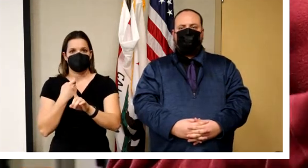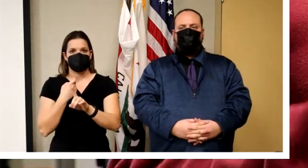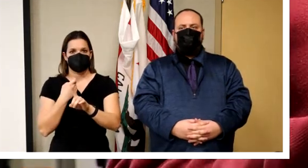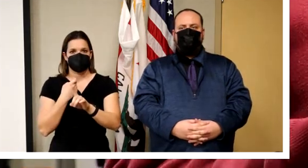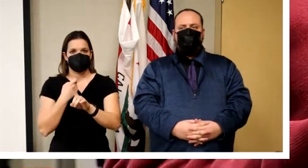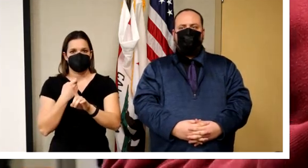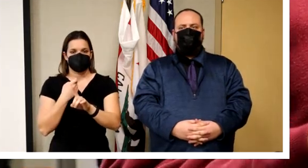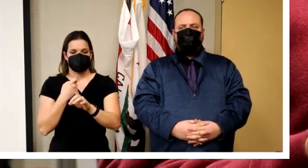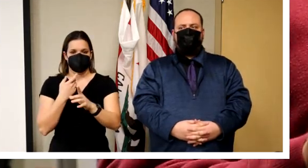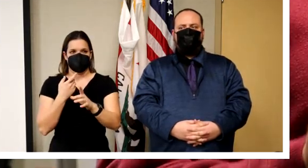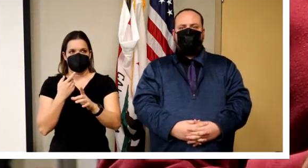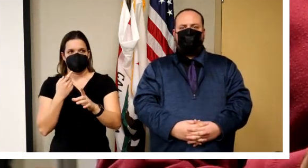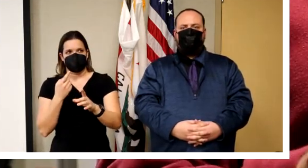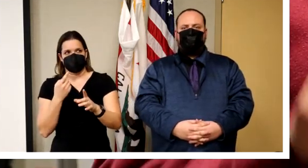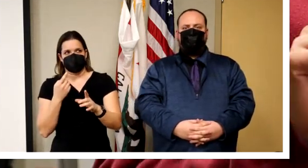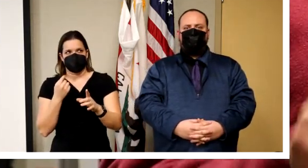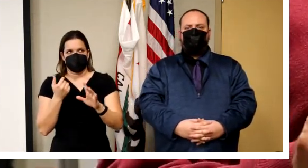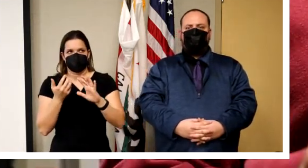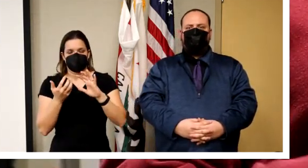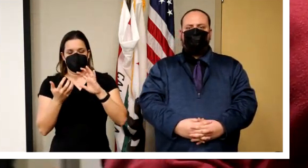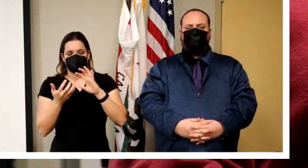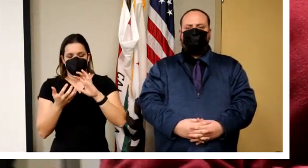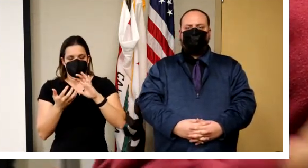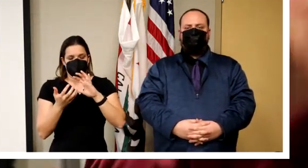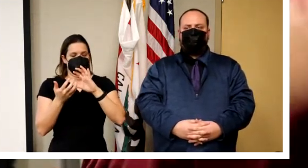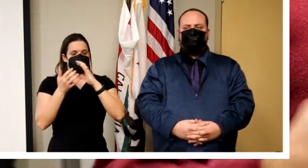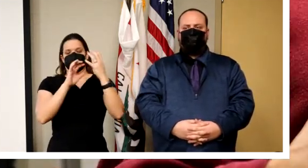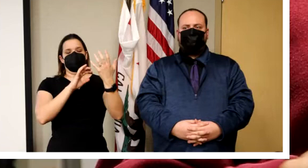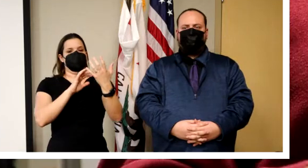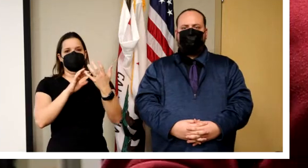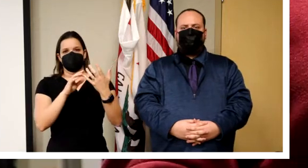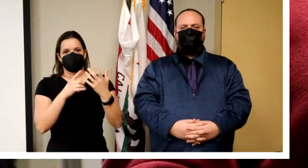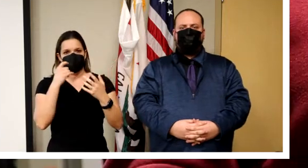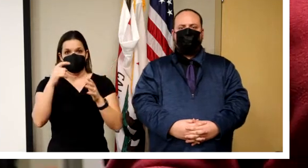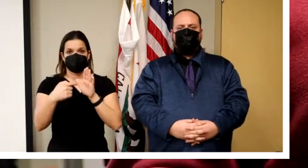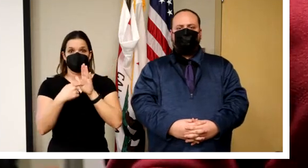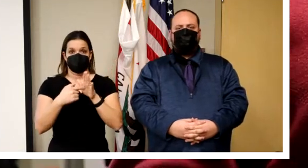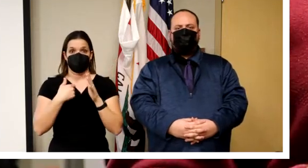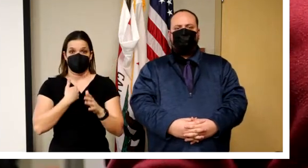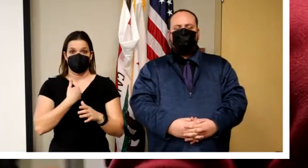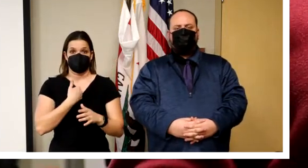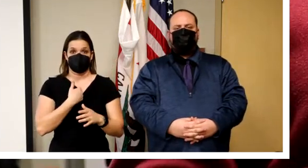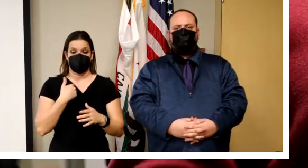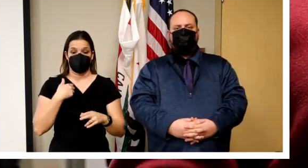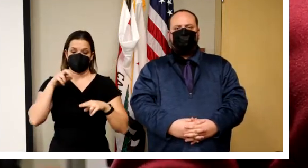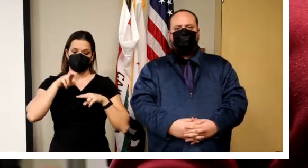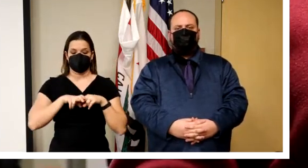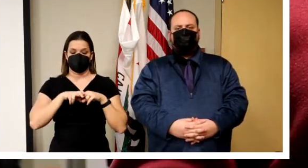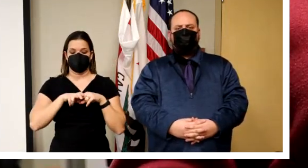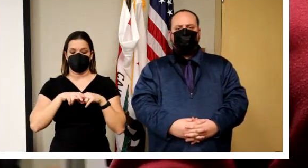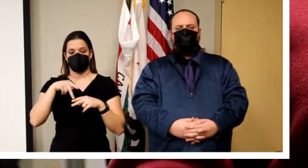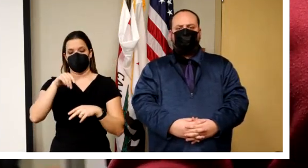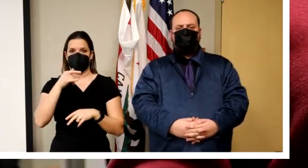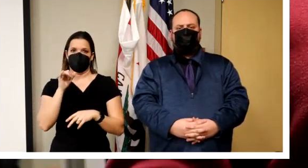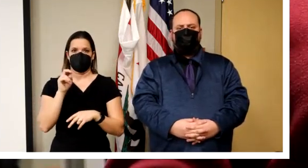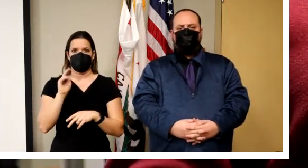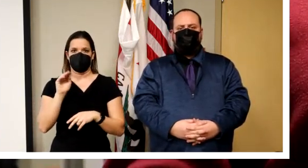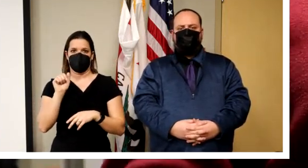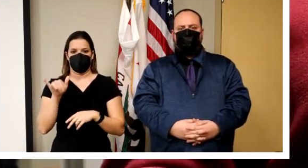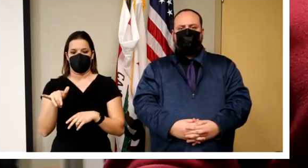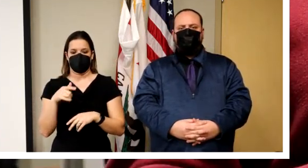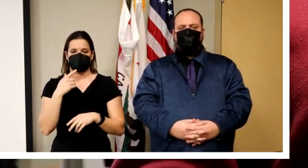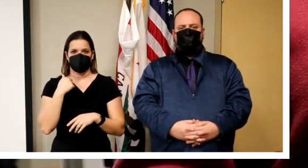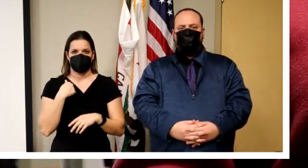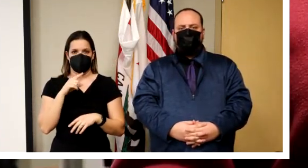little bit of a train wreck because if the example I'll use is myself, if I'm sitting in Pelican Bay and they tell me I live